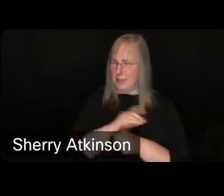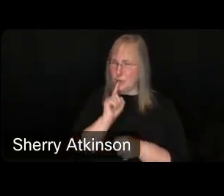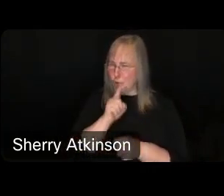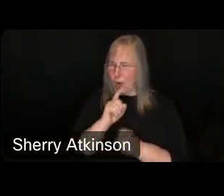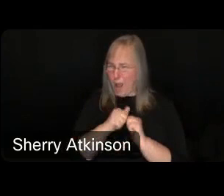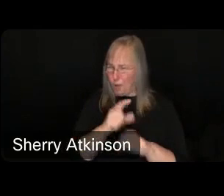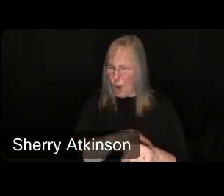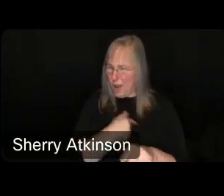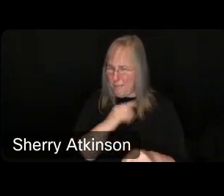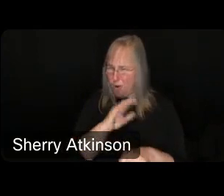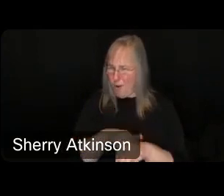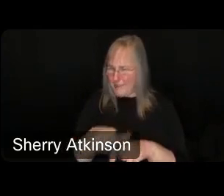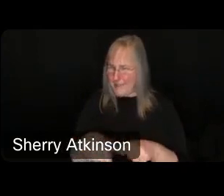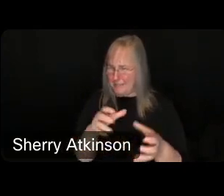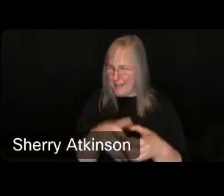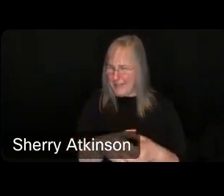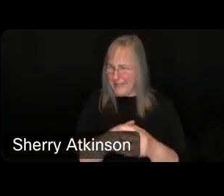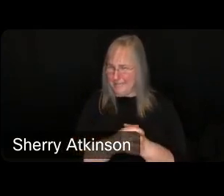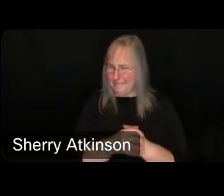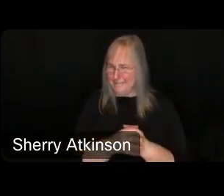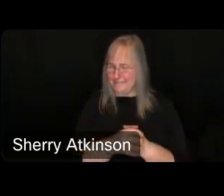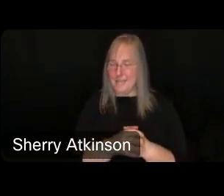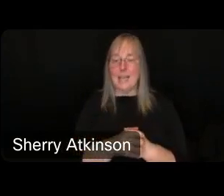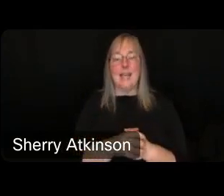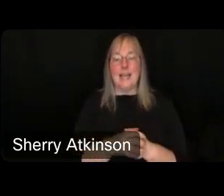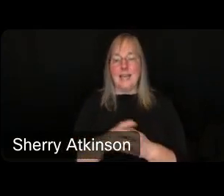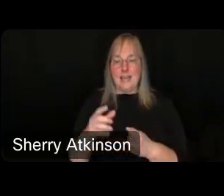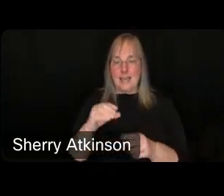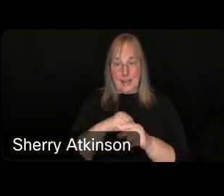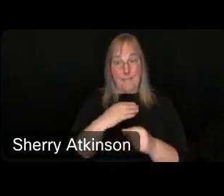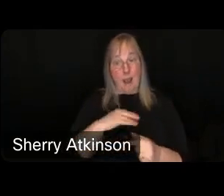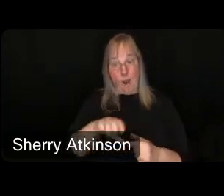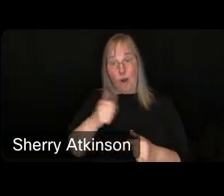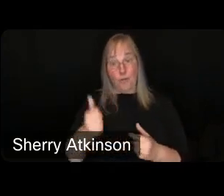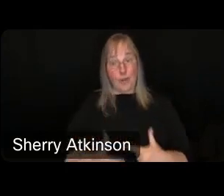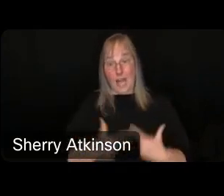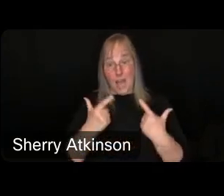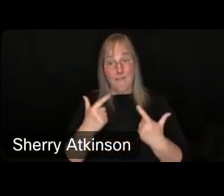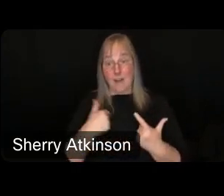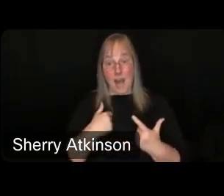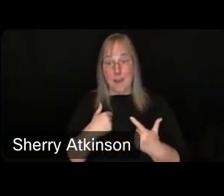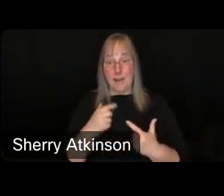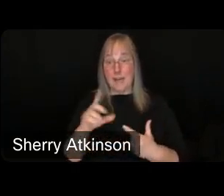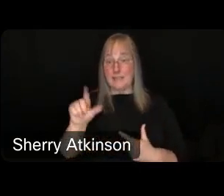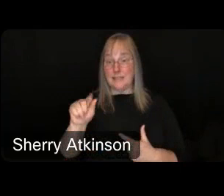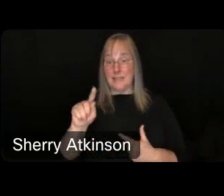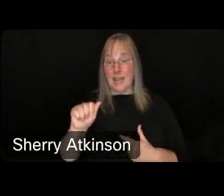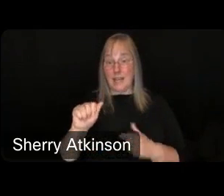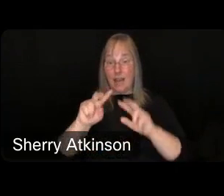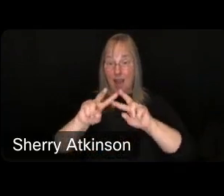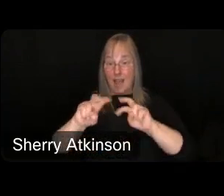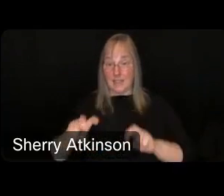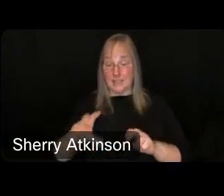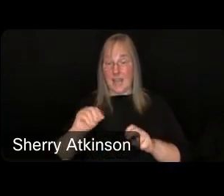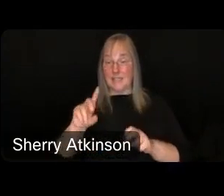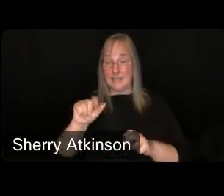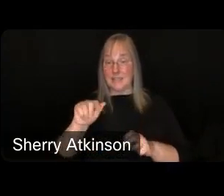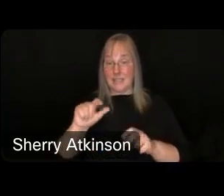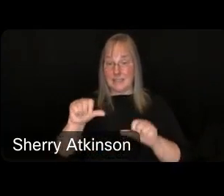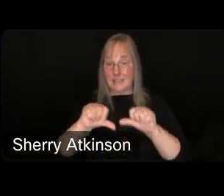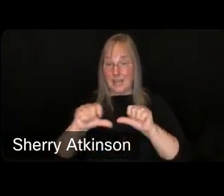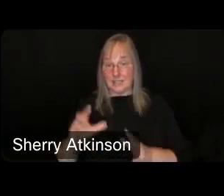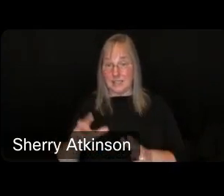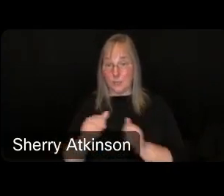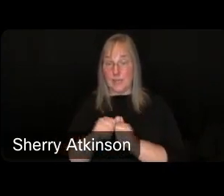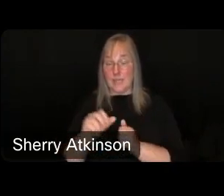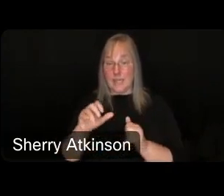committee. In my other life, I'm a data analyst and data scientist with Standard &